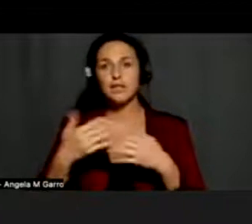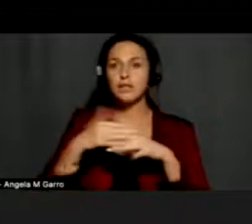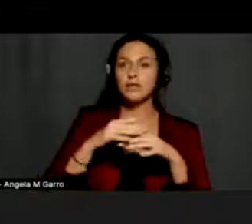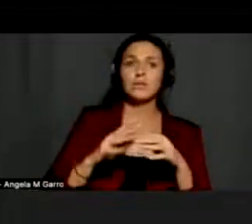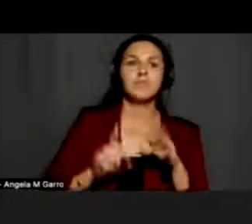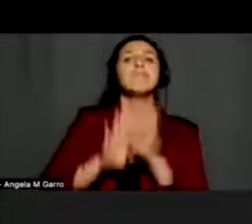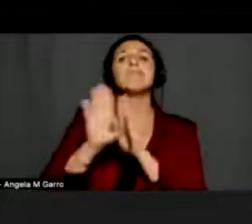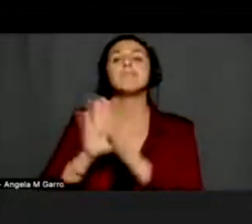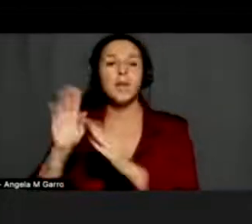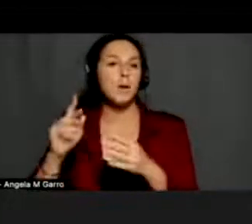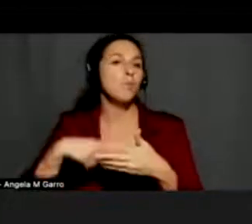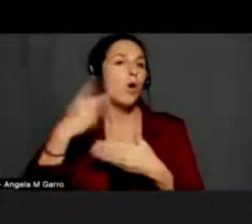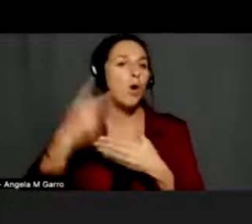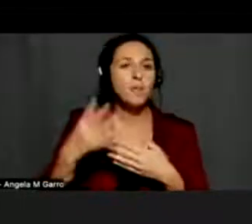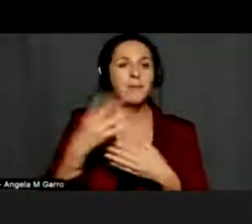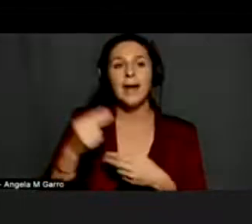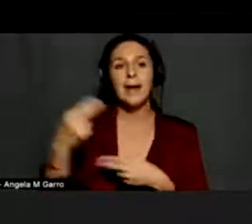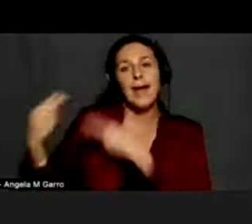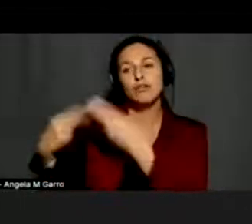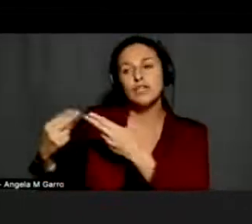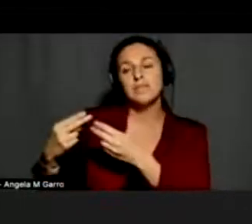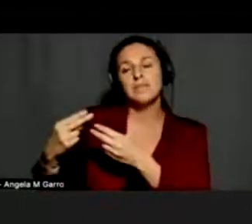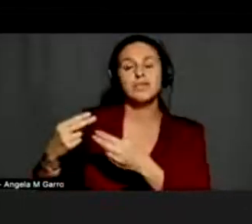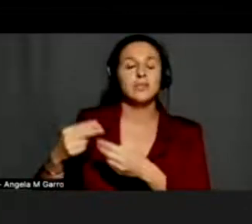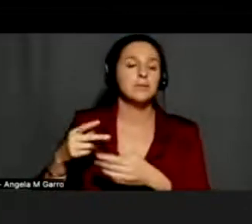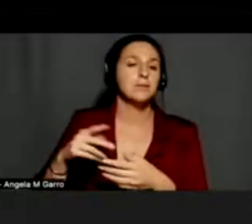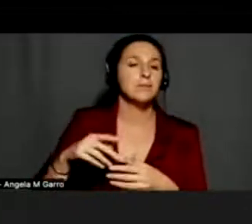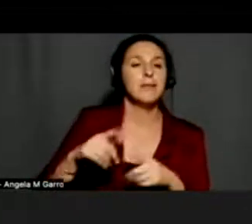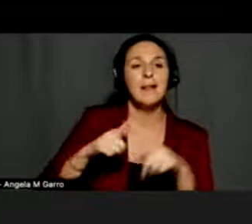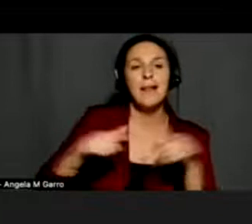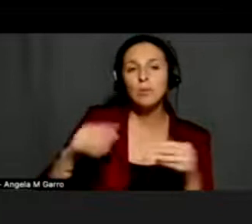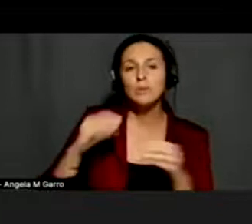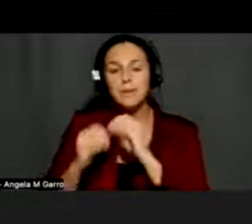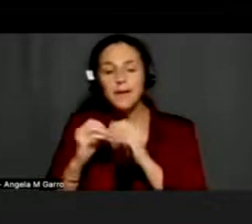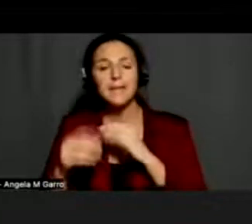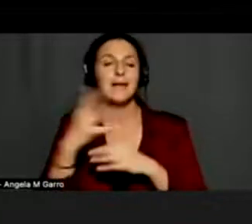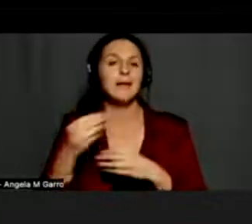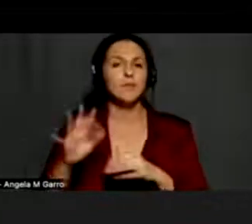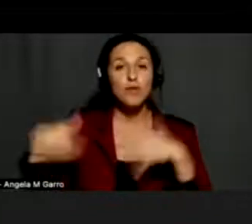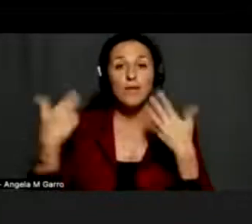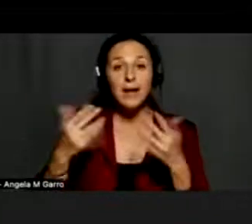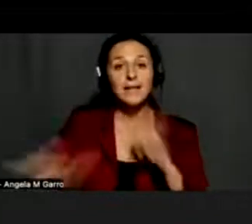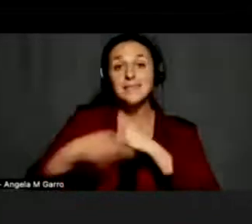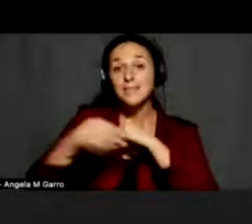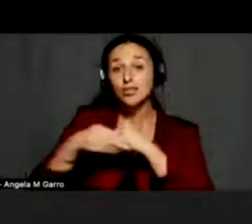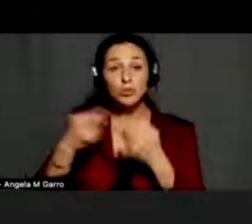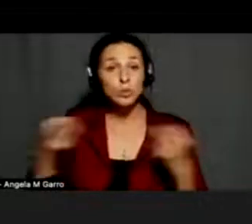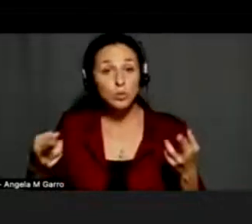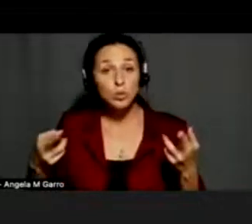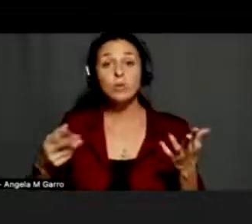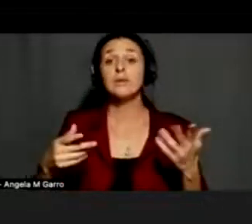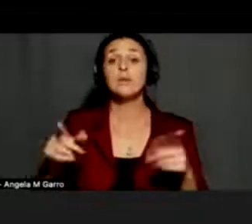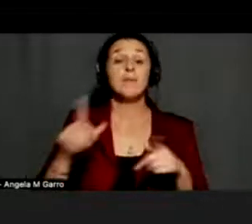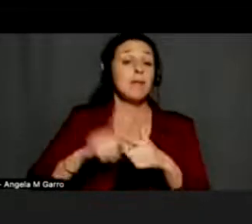heritage language maintenance, and providing some of that additional resource. And then